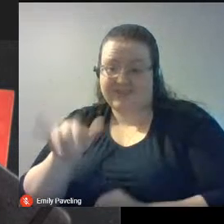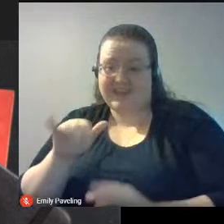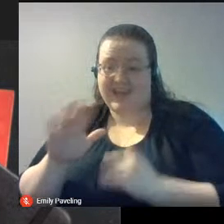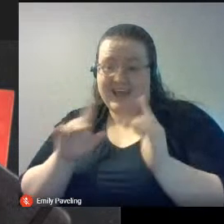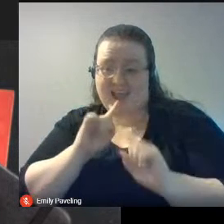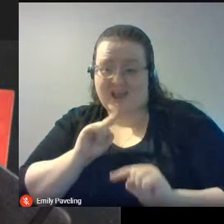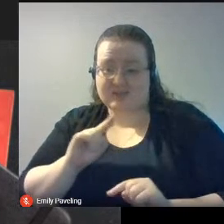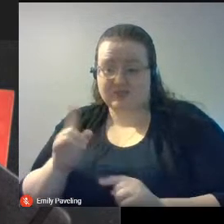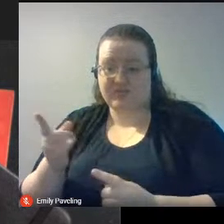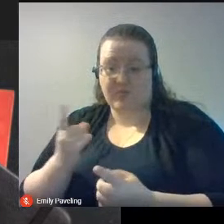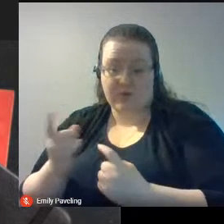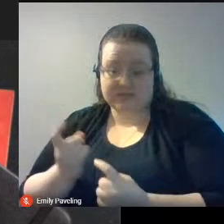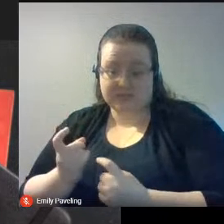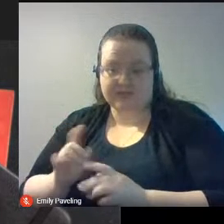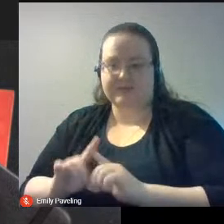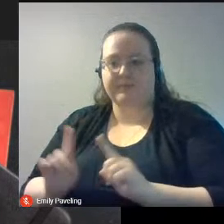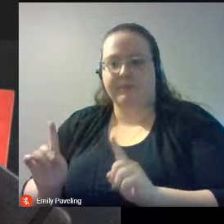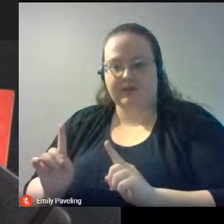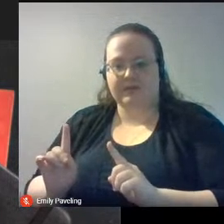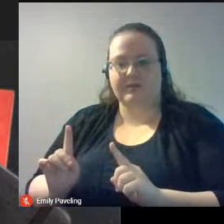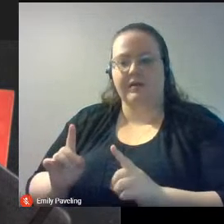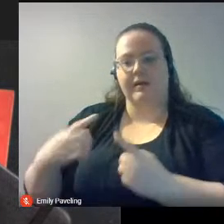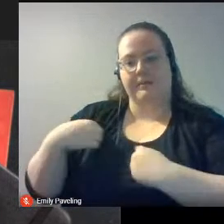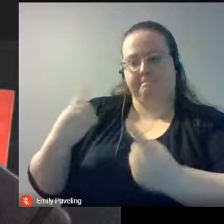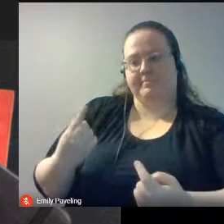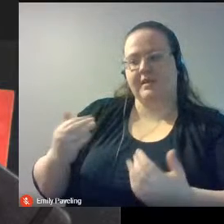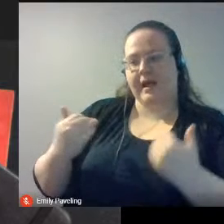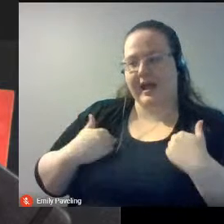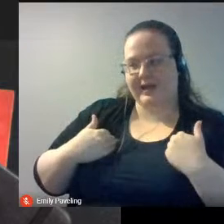questions that have come into your school board.